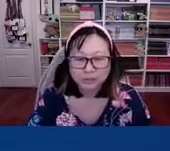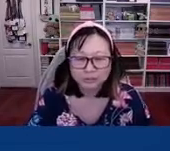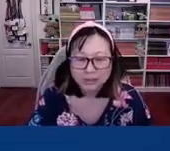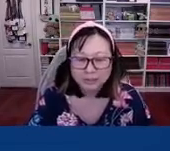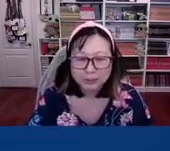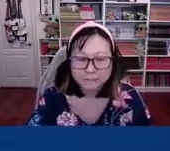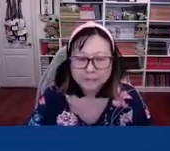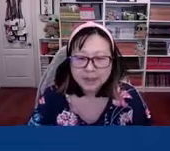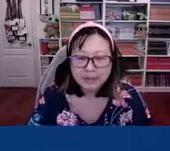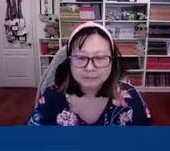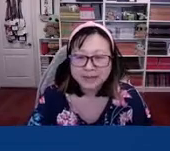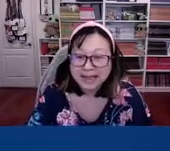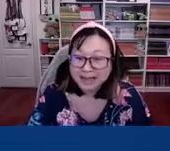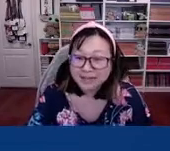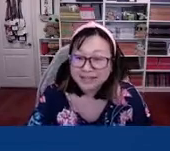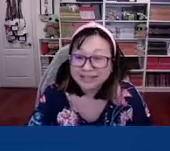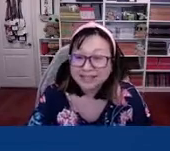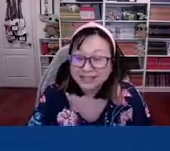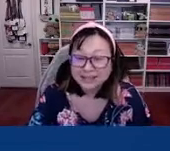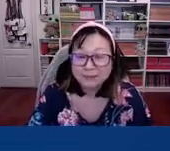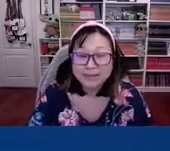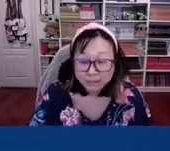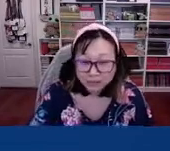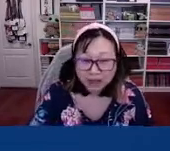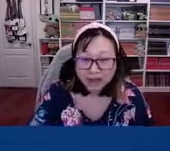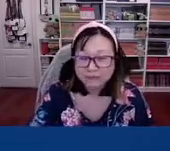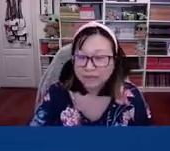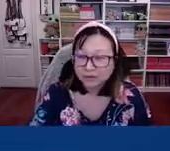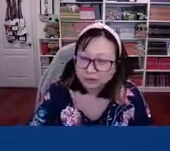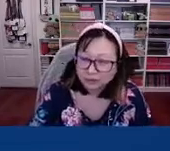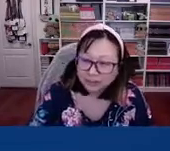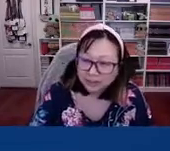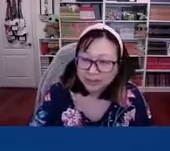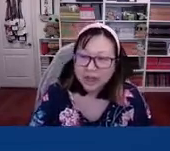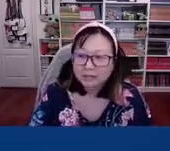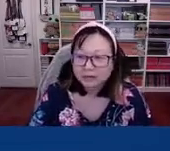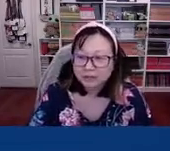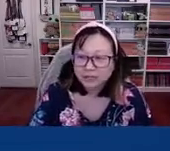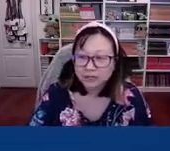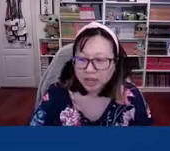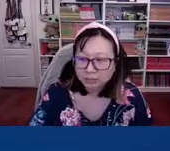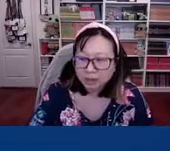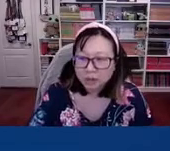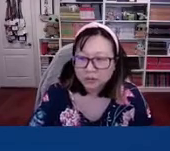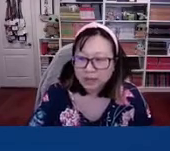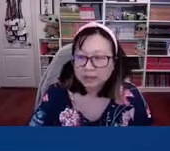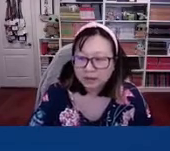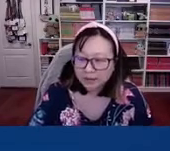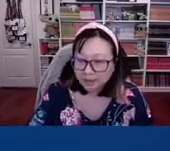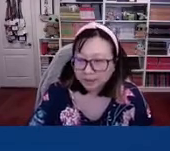to Dean Latimer. But I have the distinct pleasure of introducing Dr. E.J.